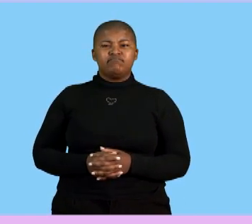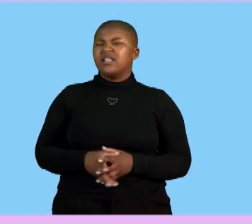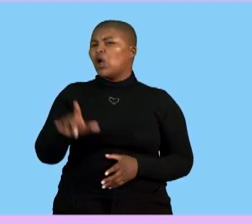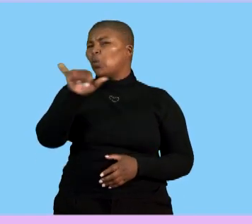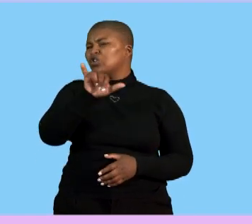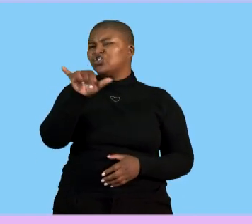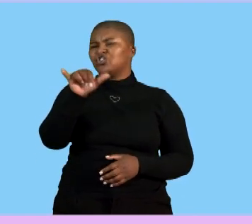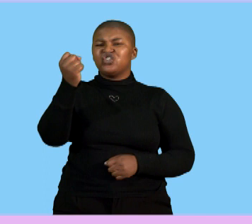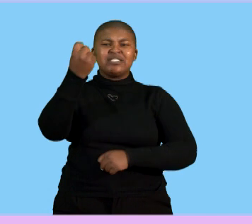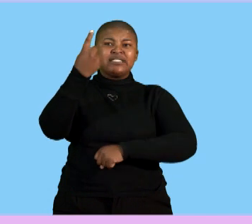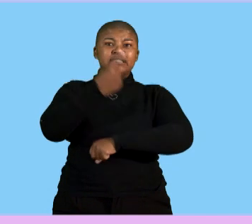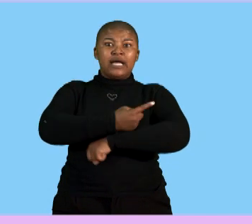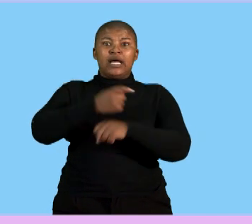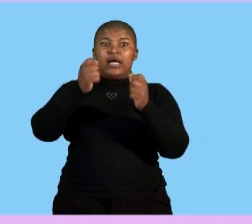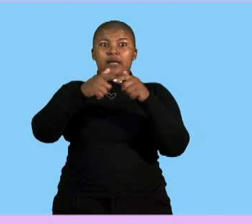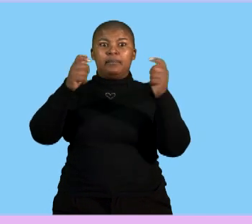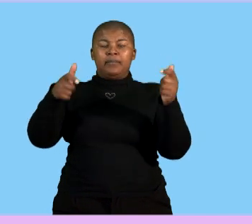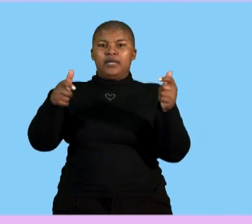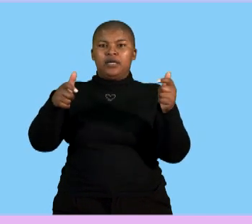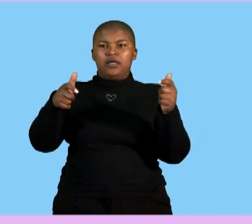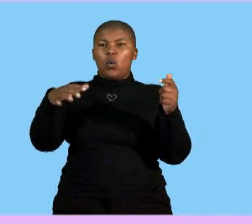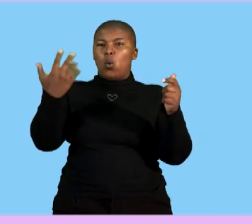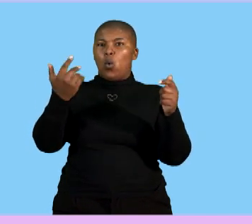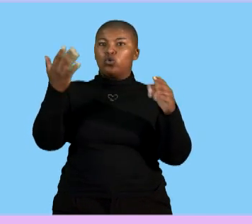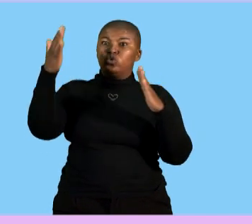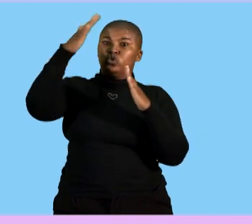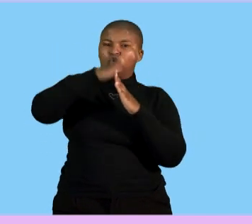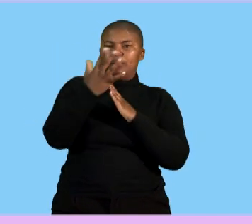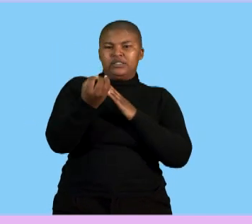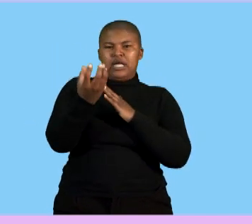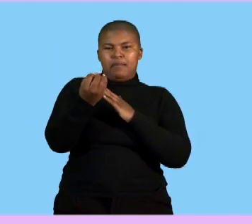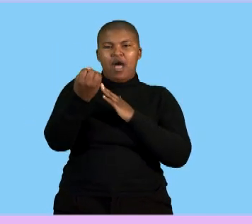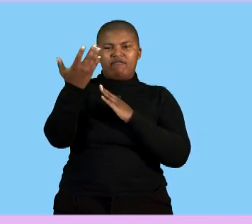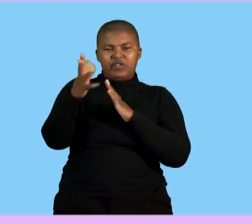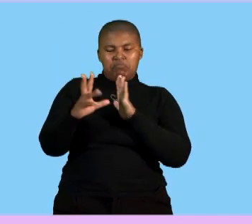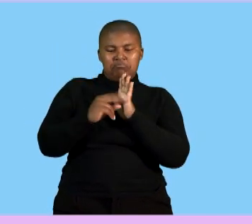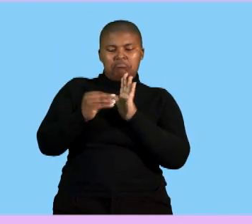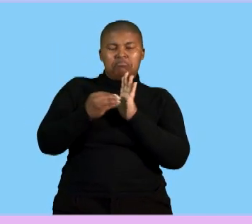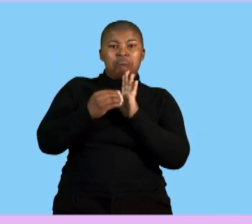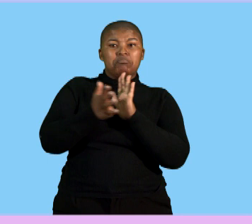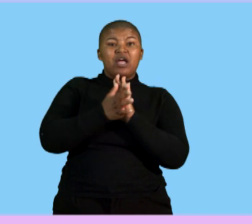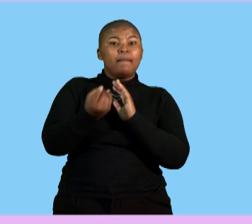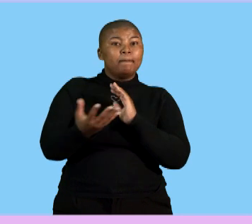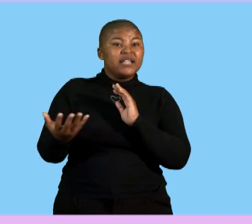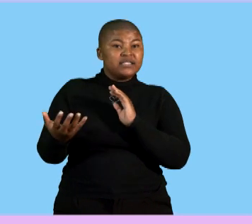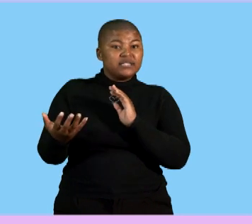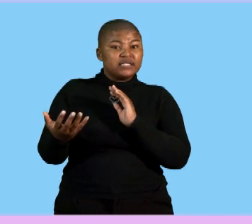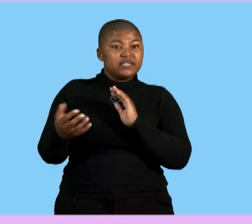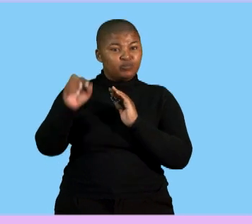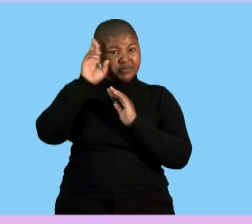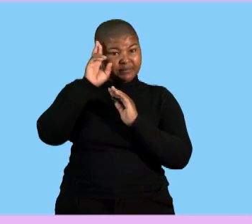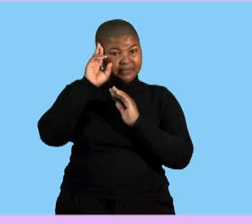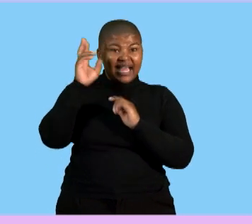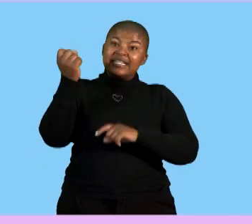On which day was the maximum distance recorded and how much was it? It was